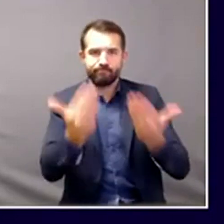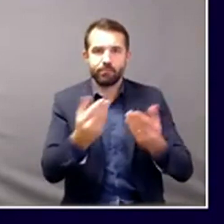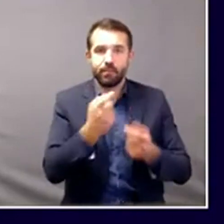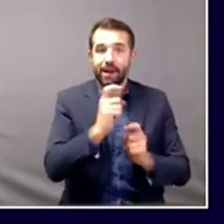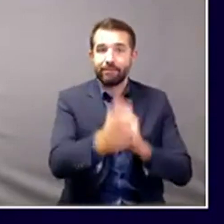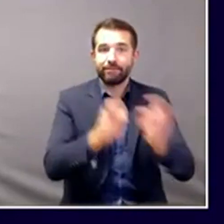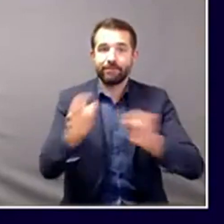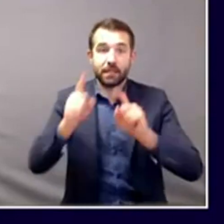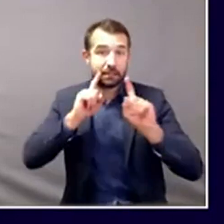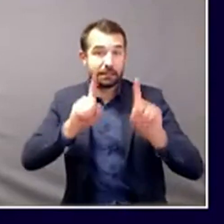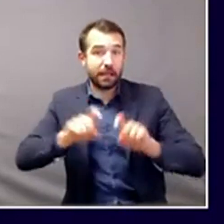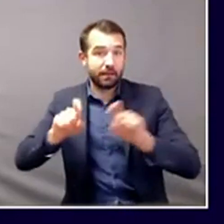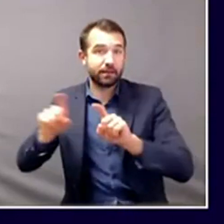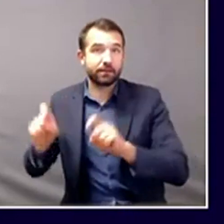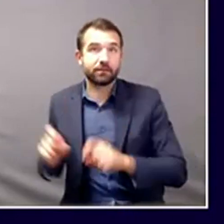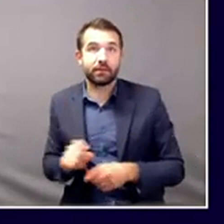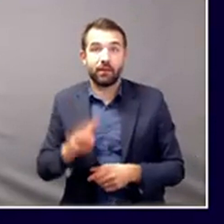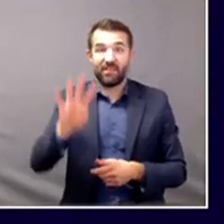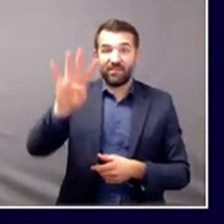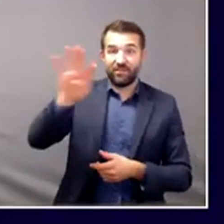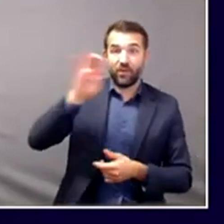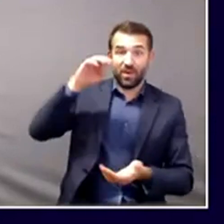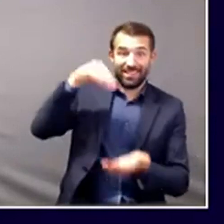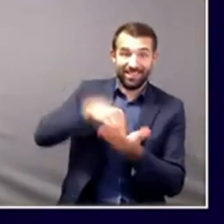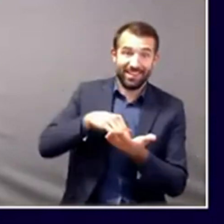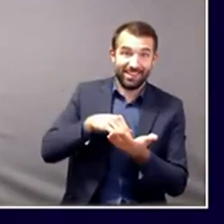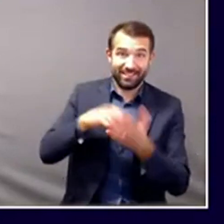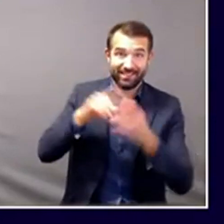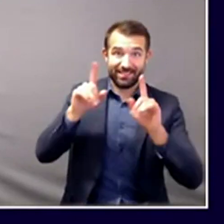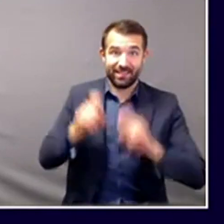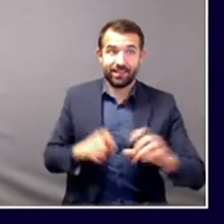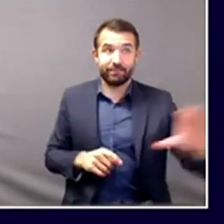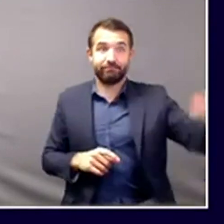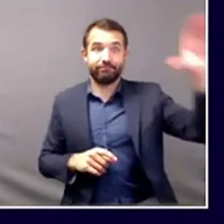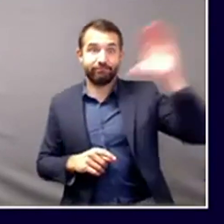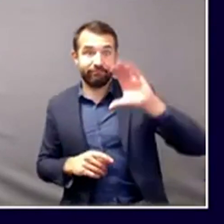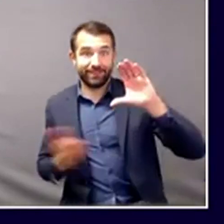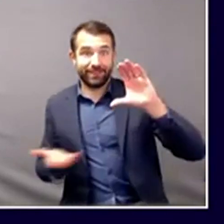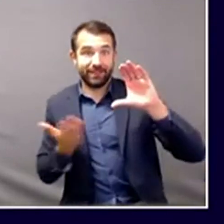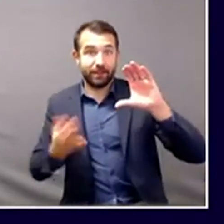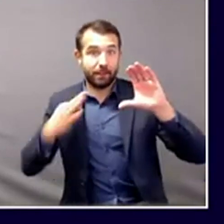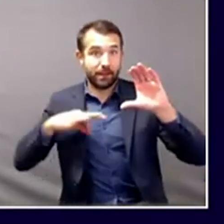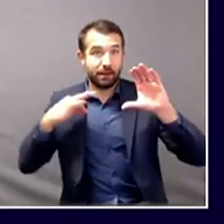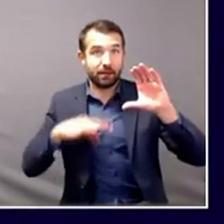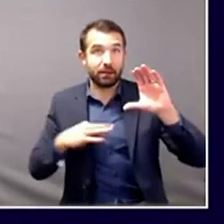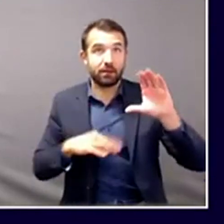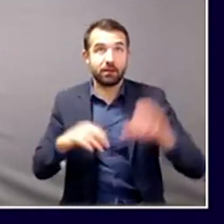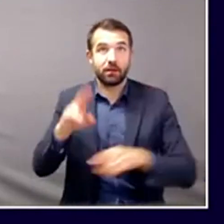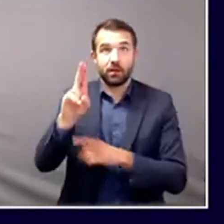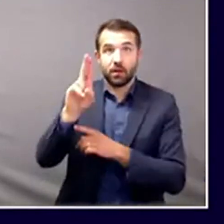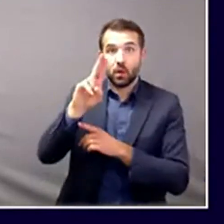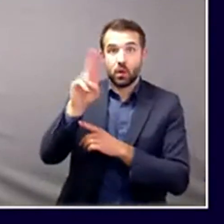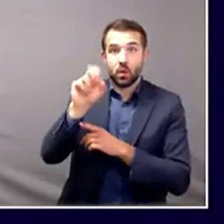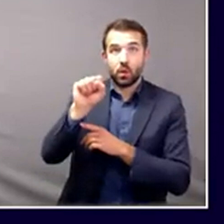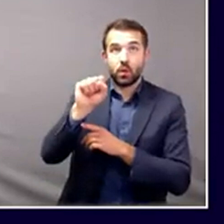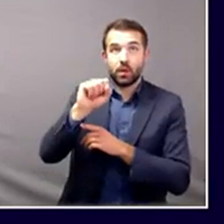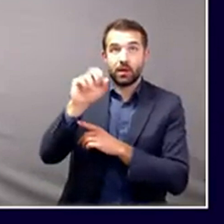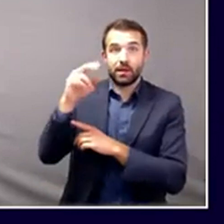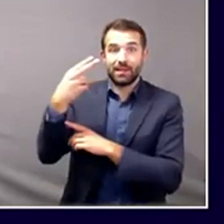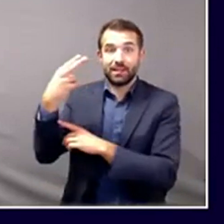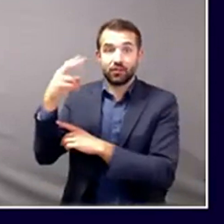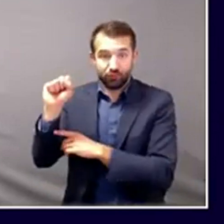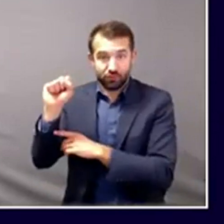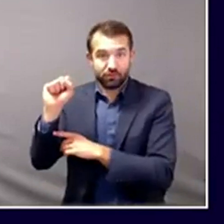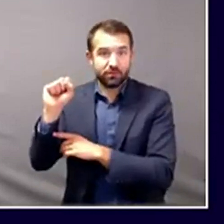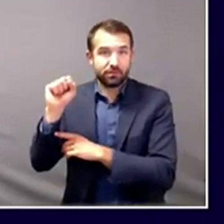tests allocated to Maine, the U.S. Department of Health and Human Services has also distributed these BinaxNOW